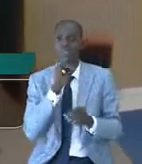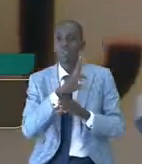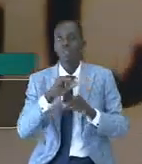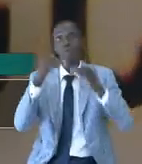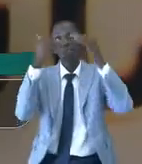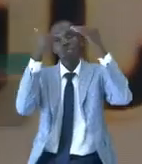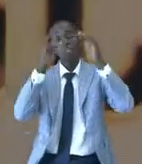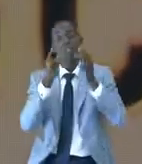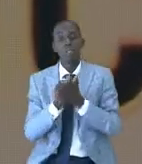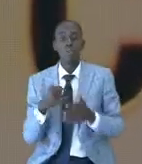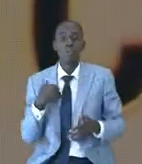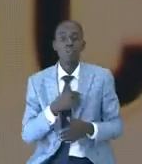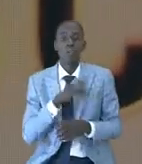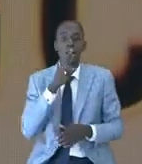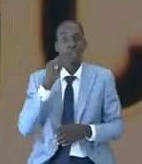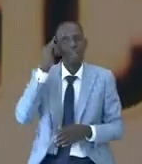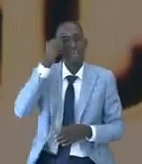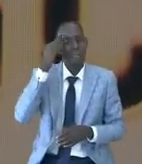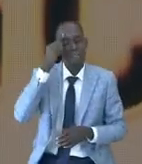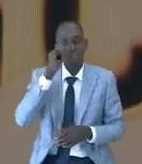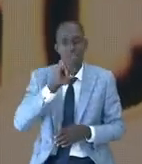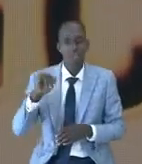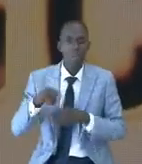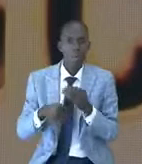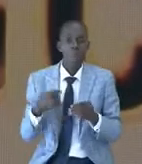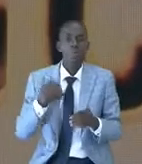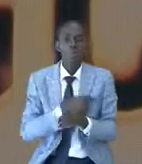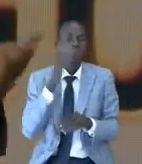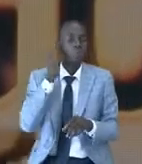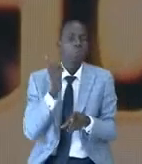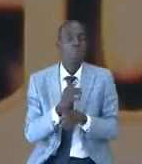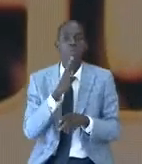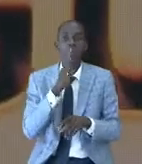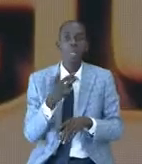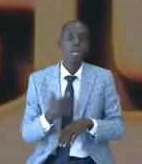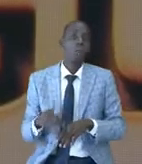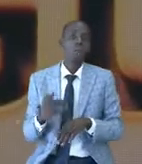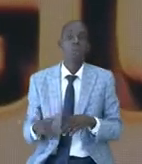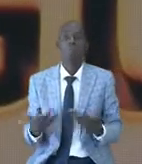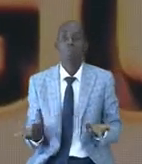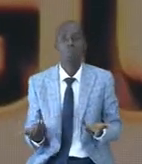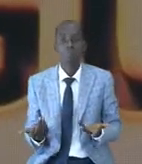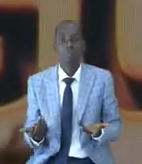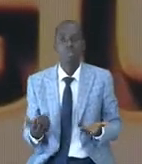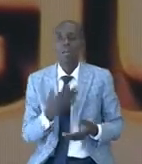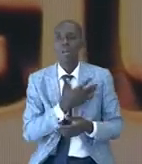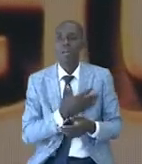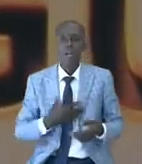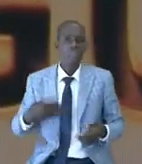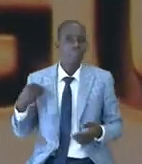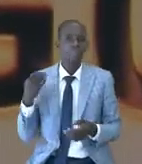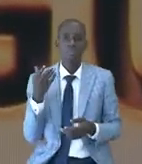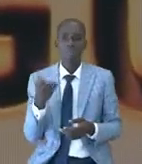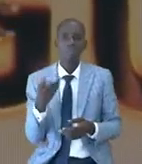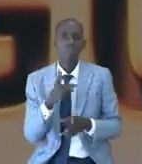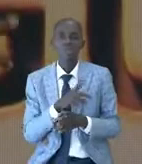we are thinking about, we'll just be blank. Nobody has ever done that. And I don't know how I can